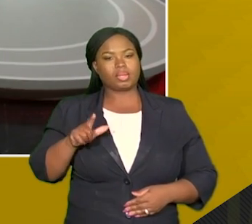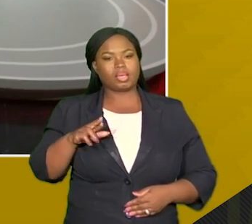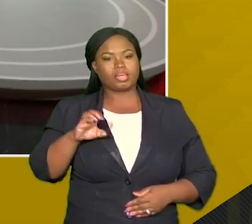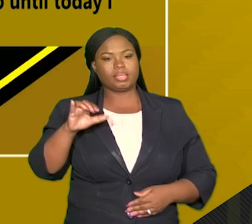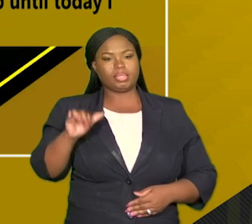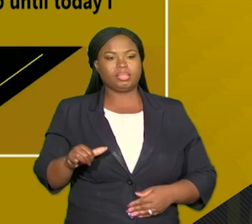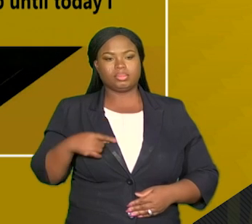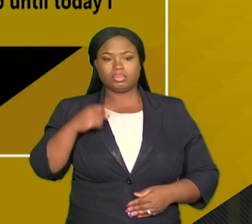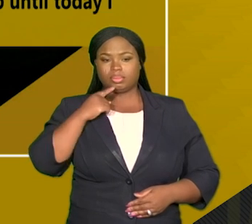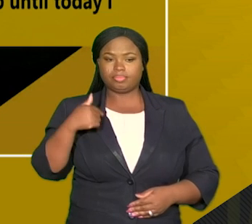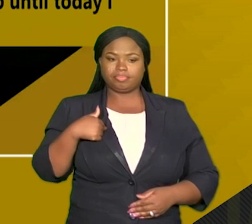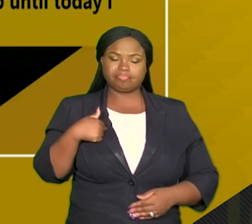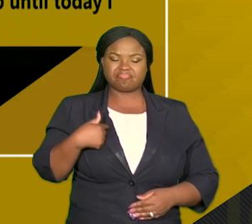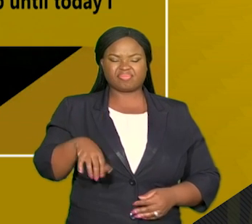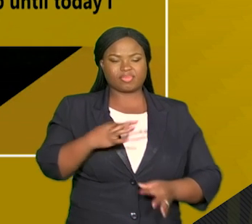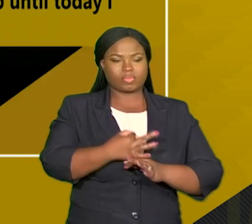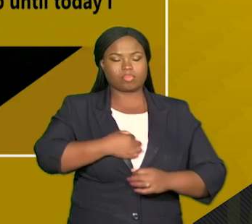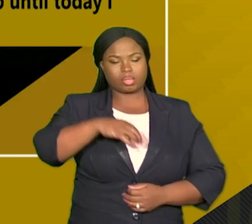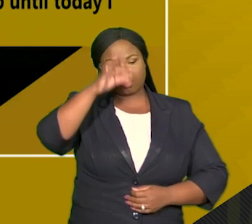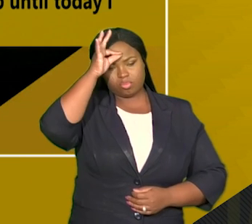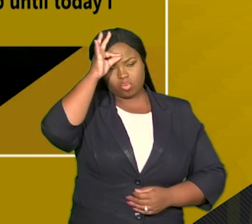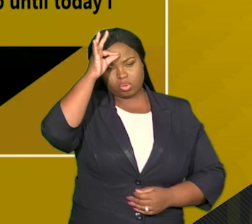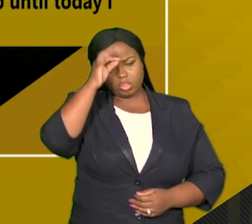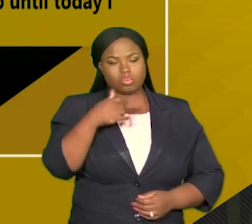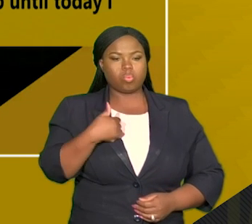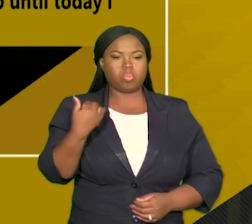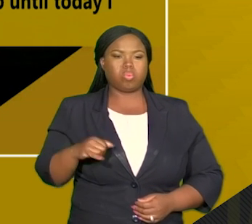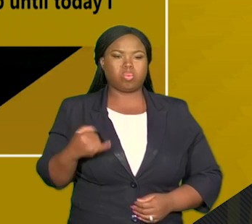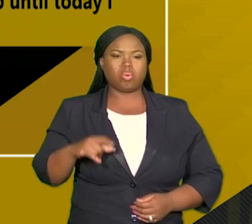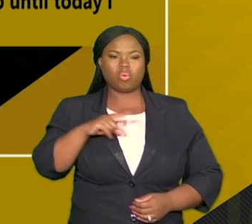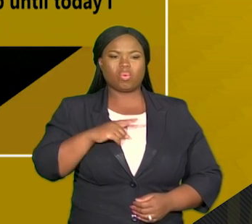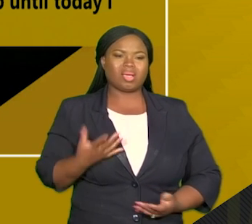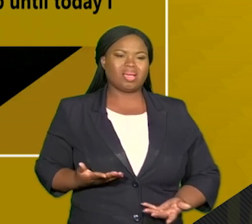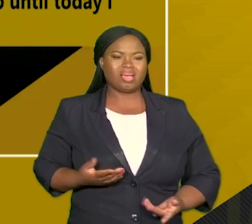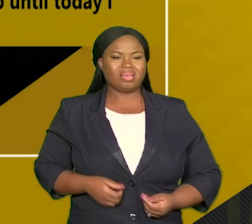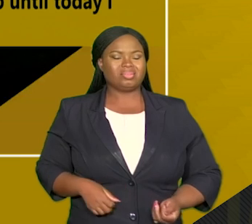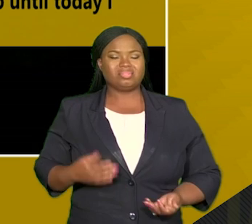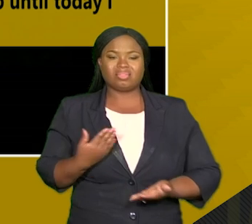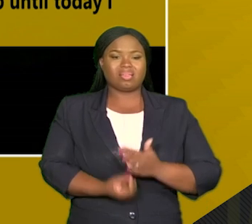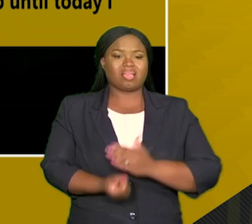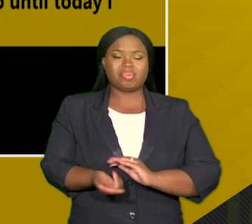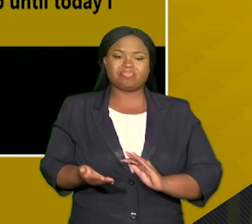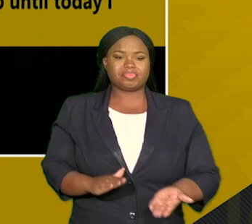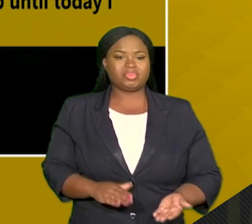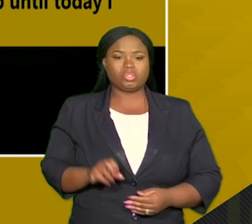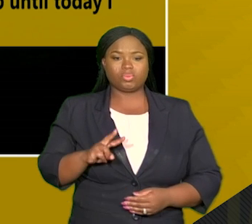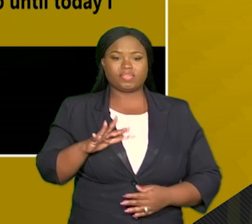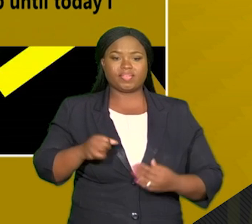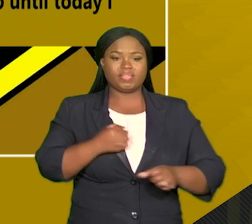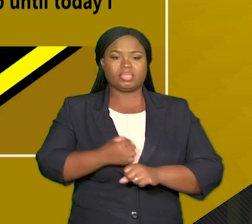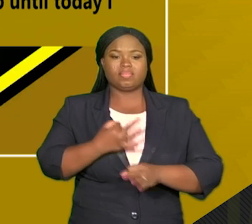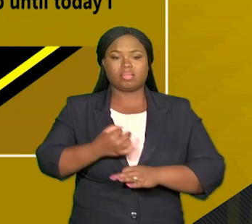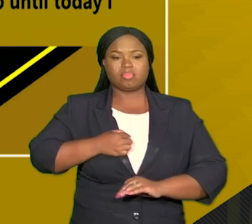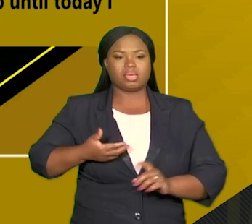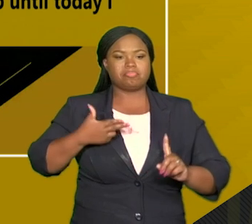Charles Ngwenyote. Being a child of an officer is very painful because you just lose your parent in just a blink of an eye. It's been 25 years since my